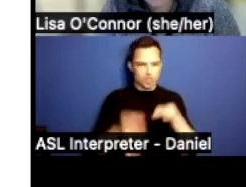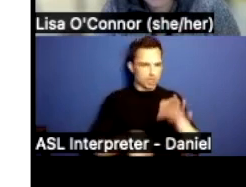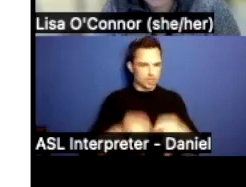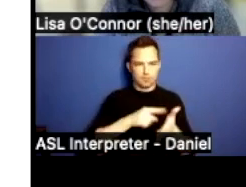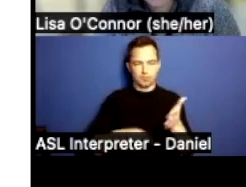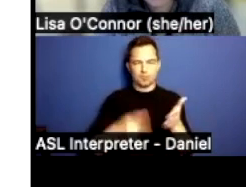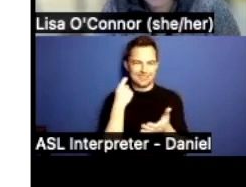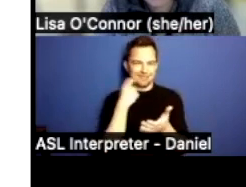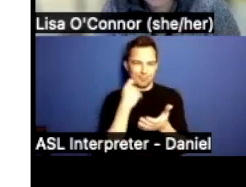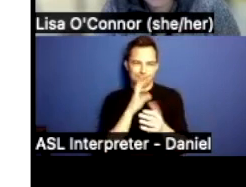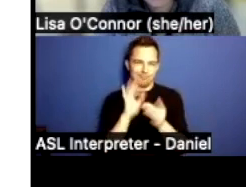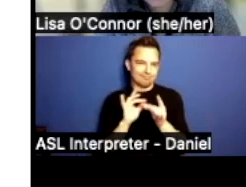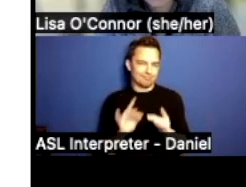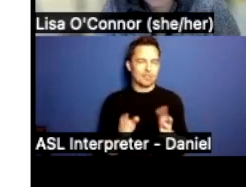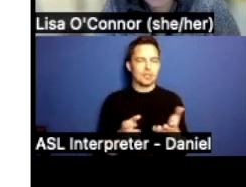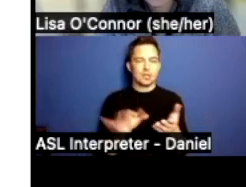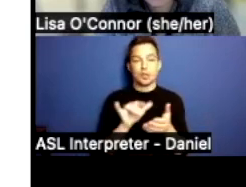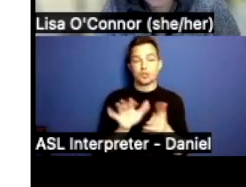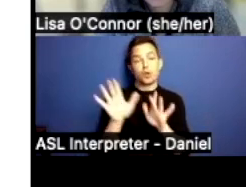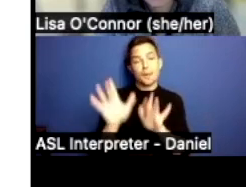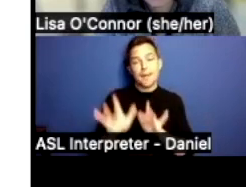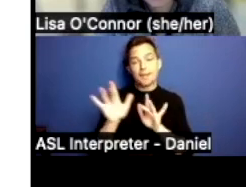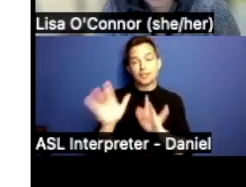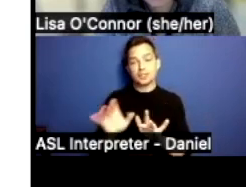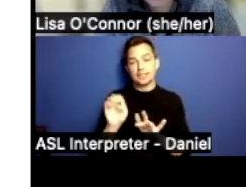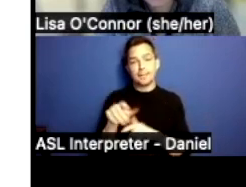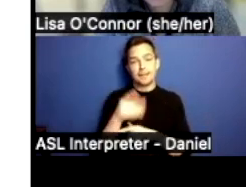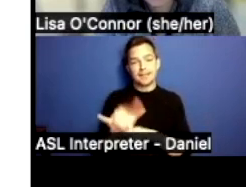talking about, as well as compassion and empathy.